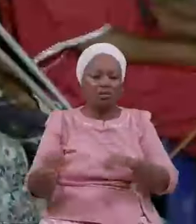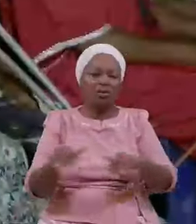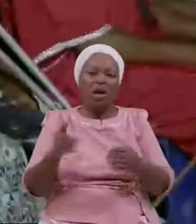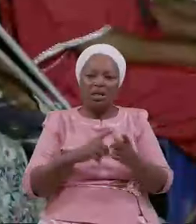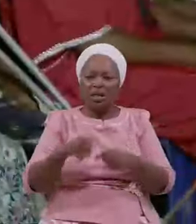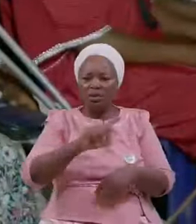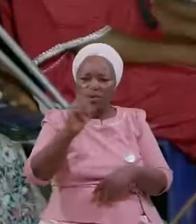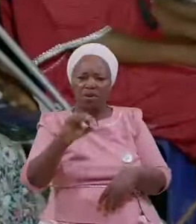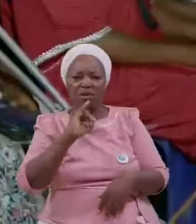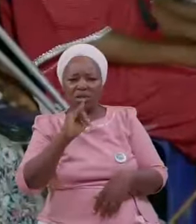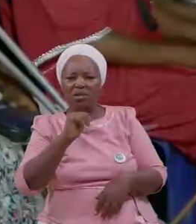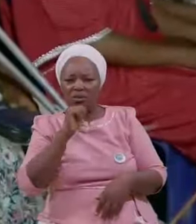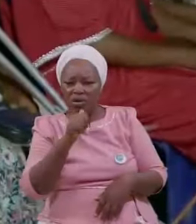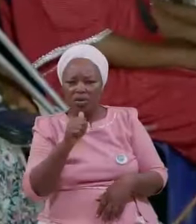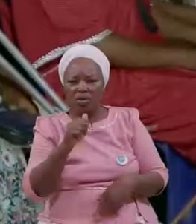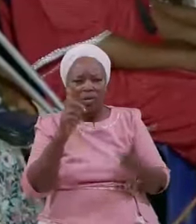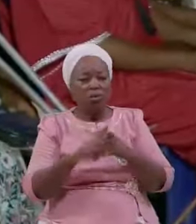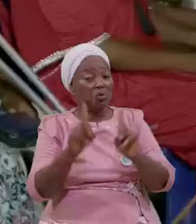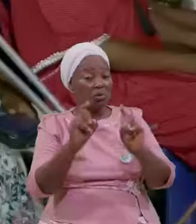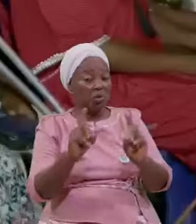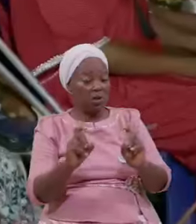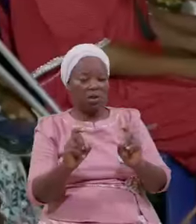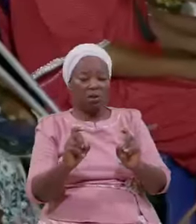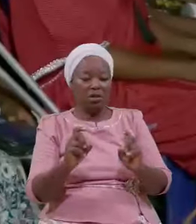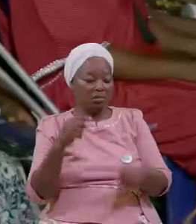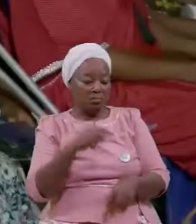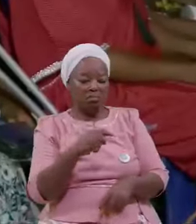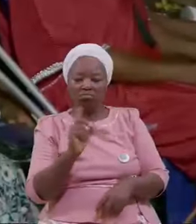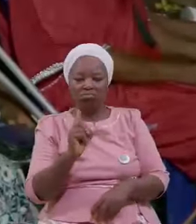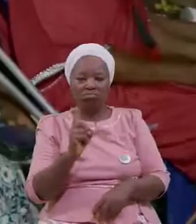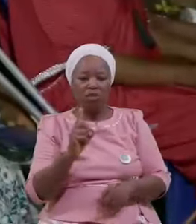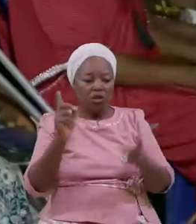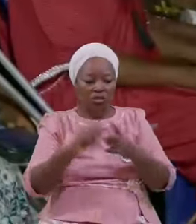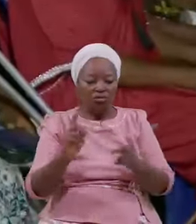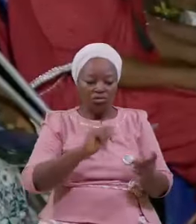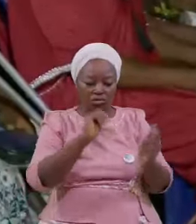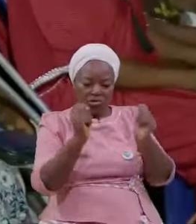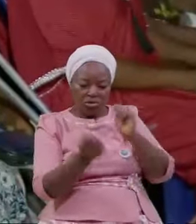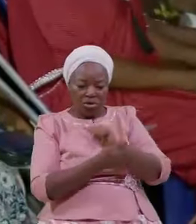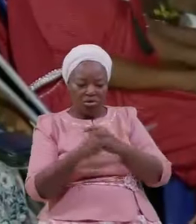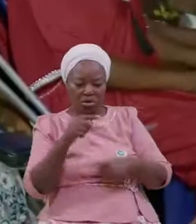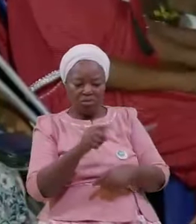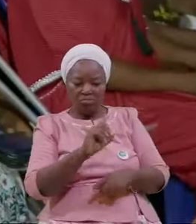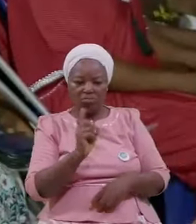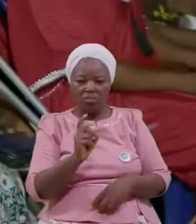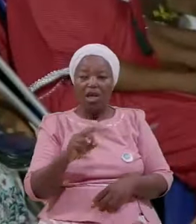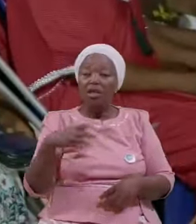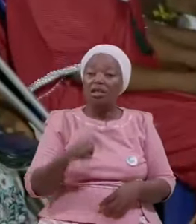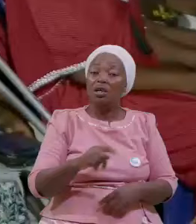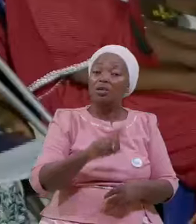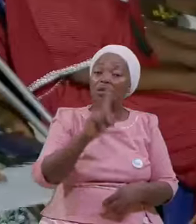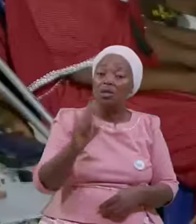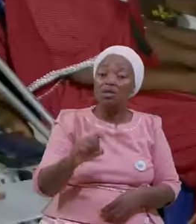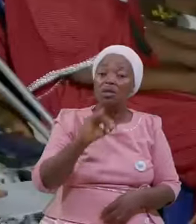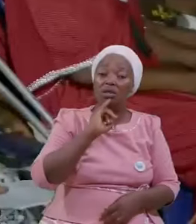not to test him, to taunt him. The question is